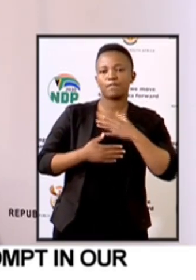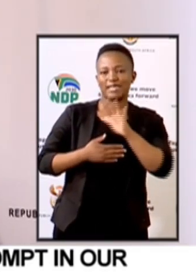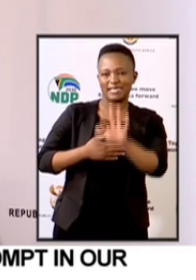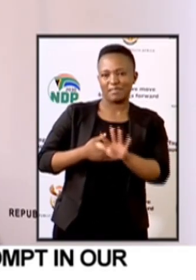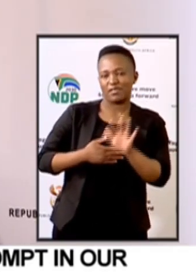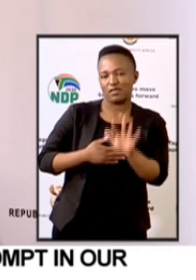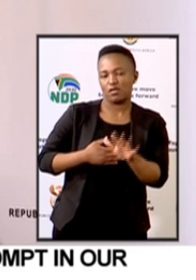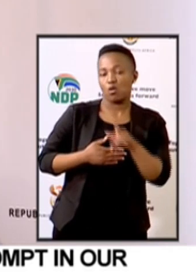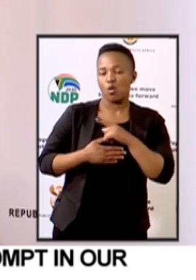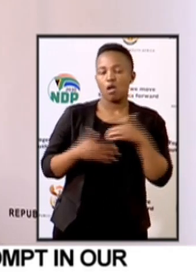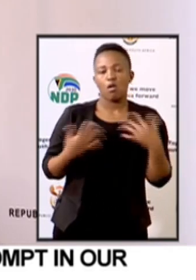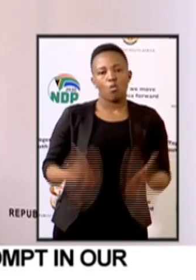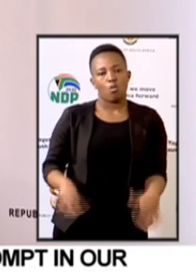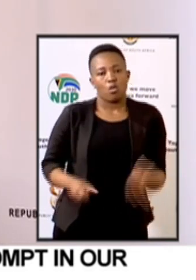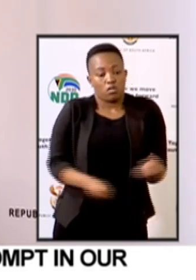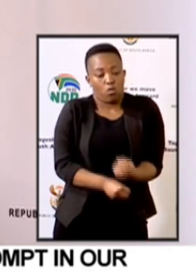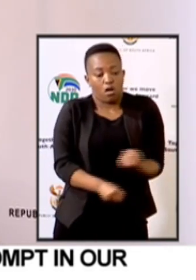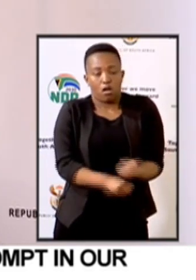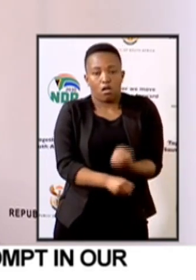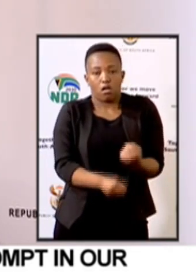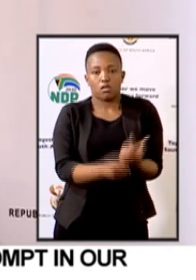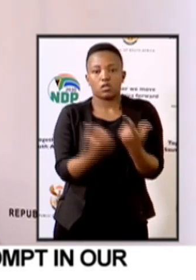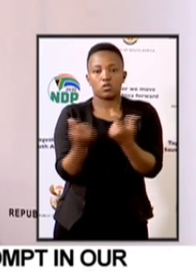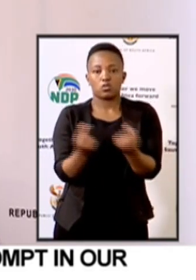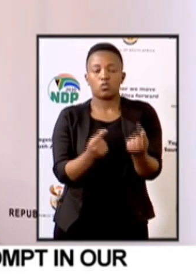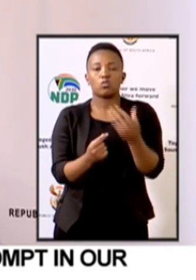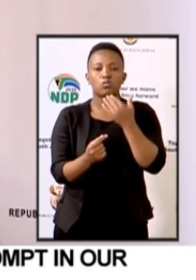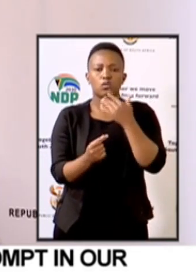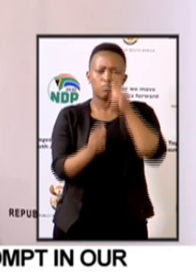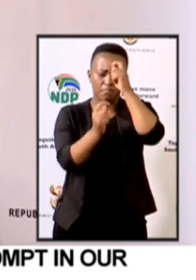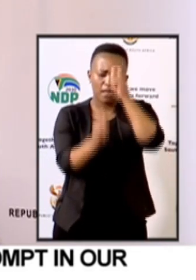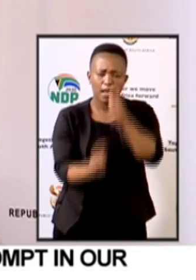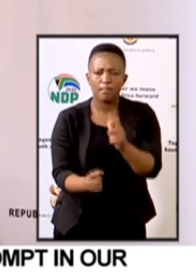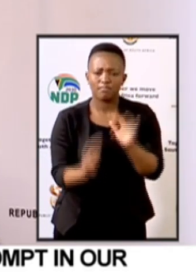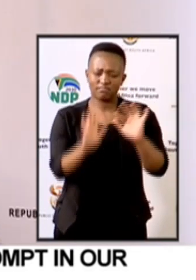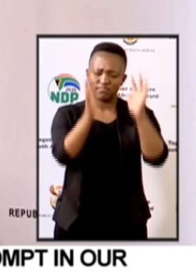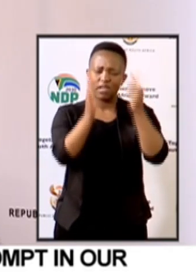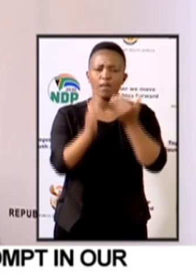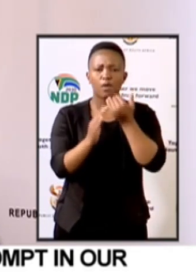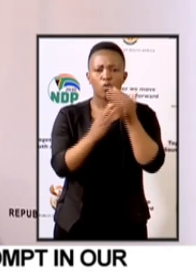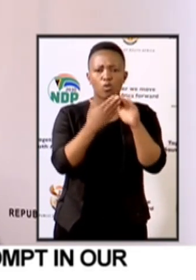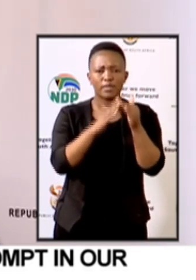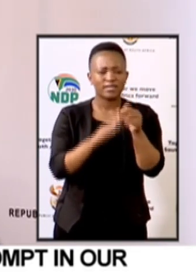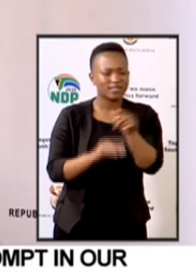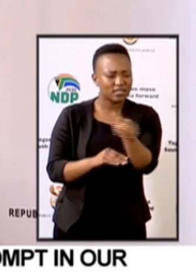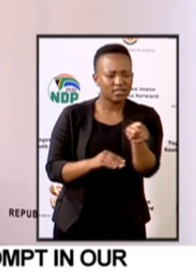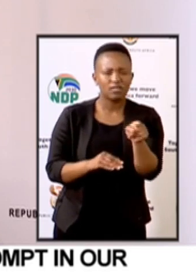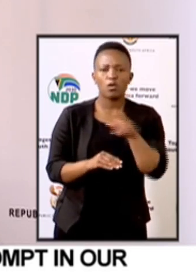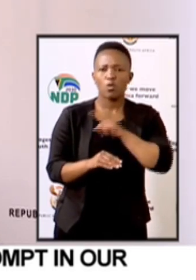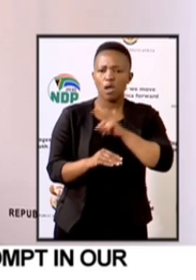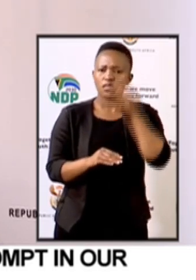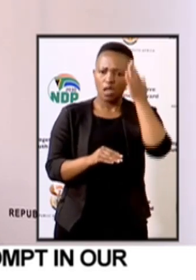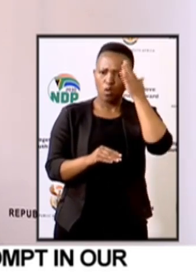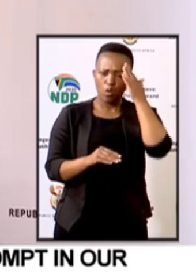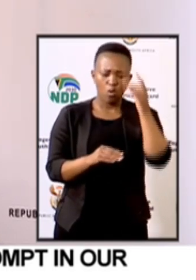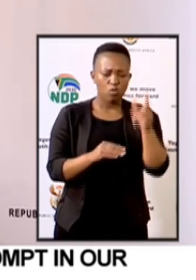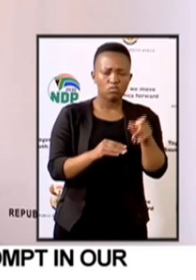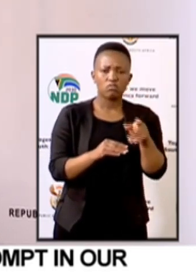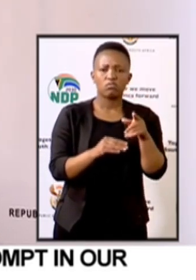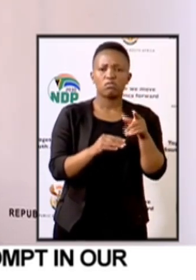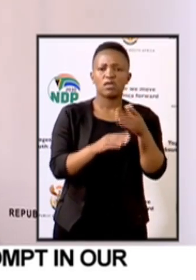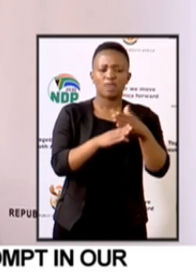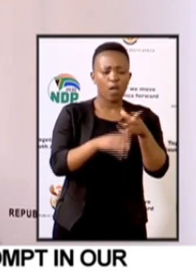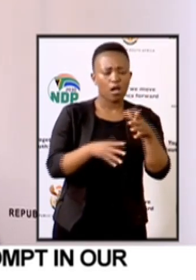recognizing the work that they are doing, which is recognized by communities who are recipients of such